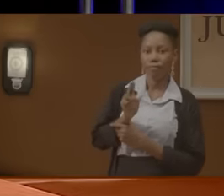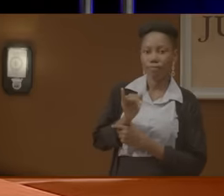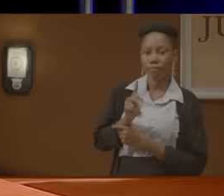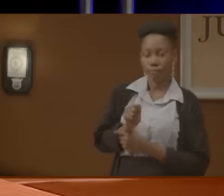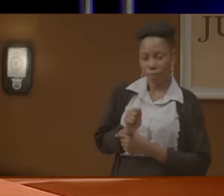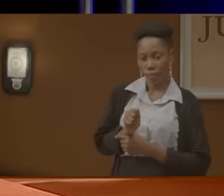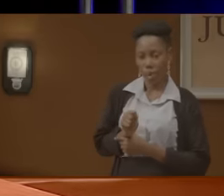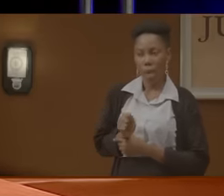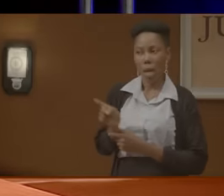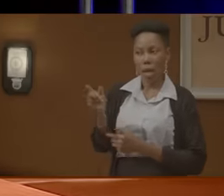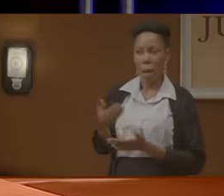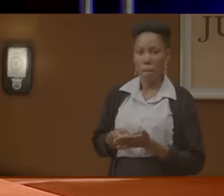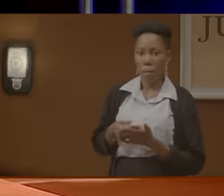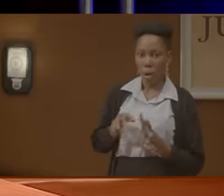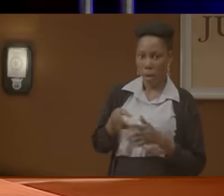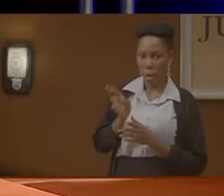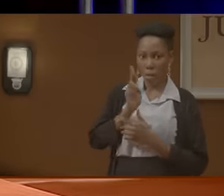buy it. Or